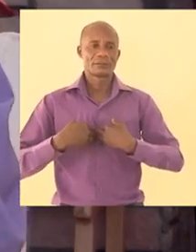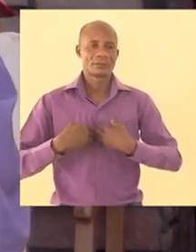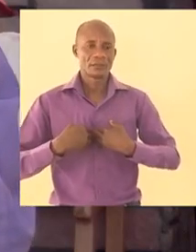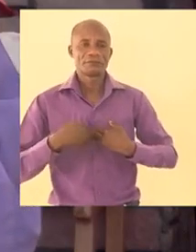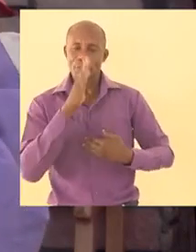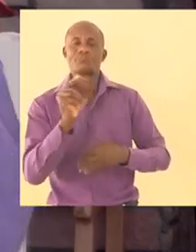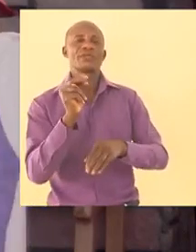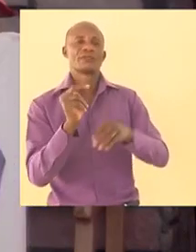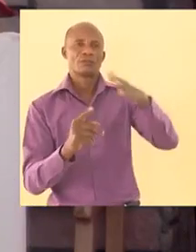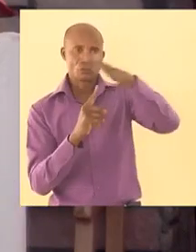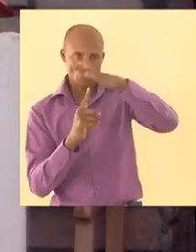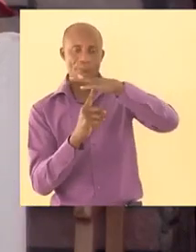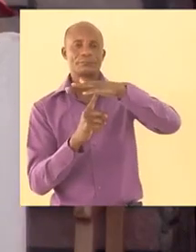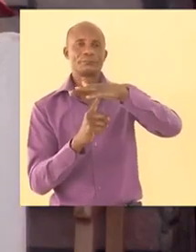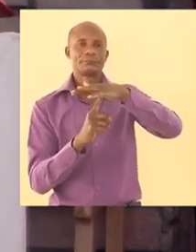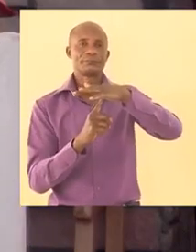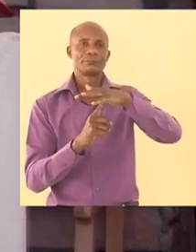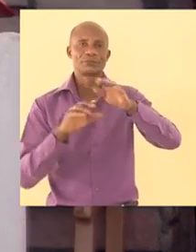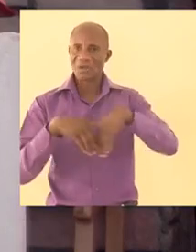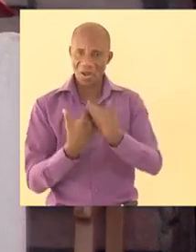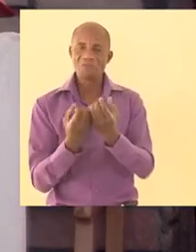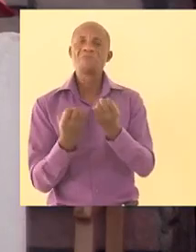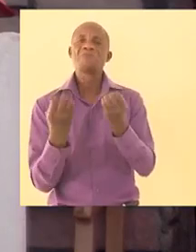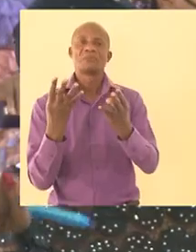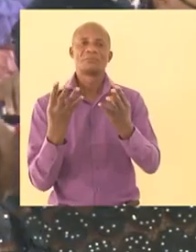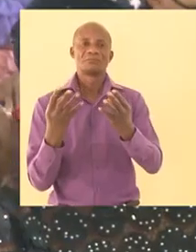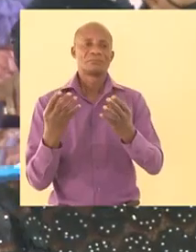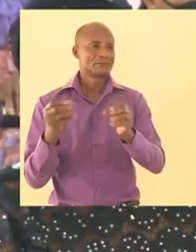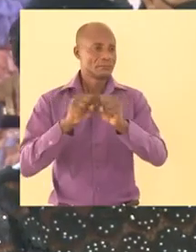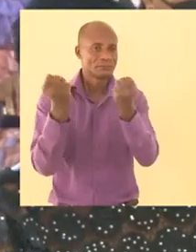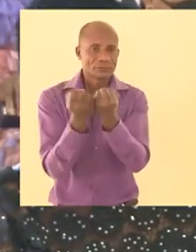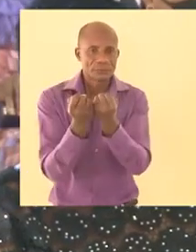complain. How much social media do you know?